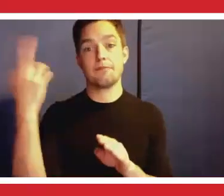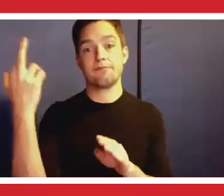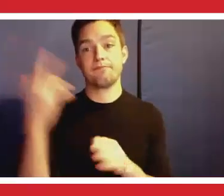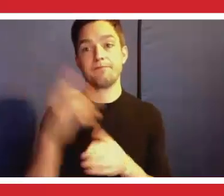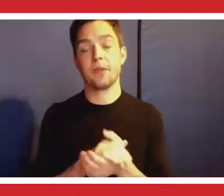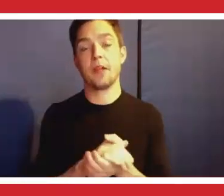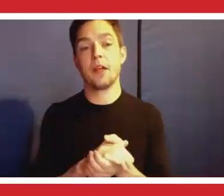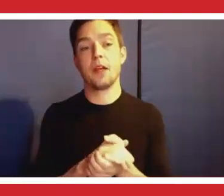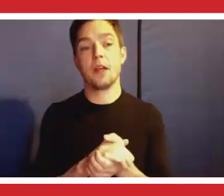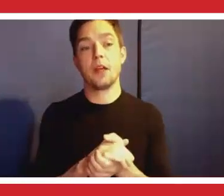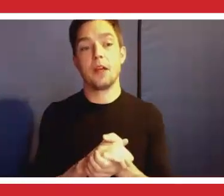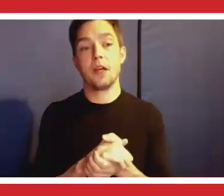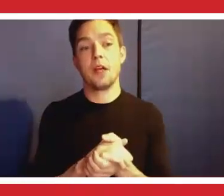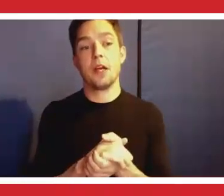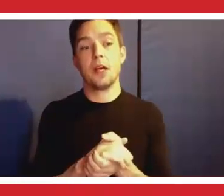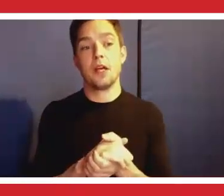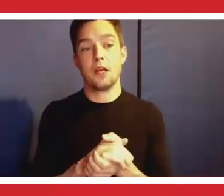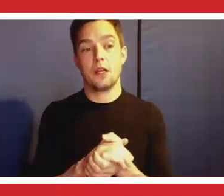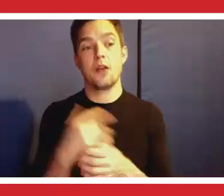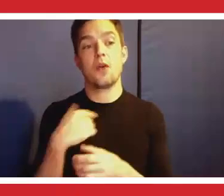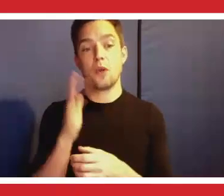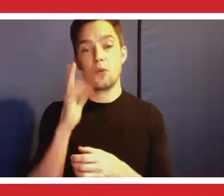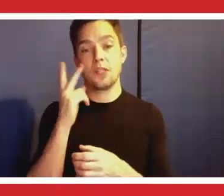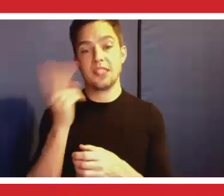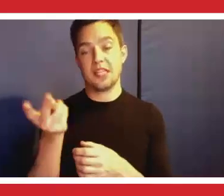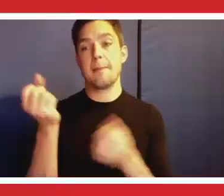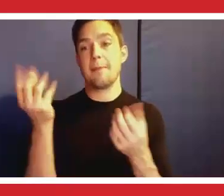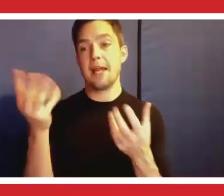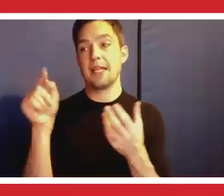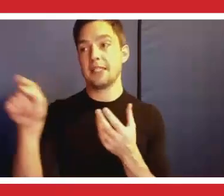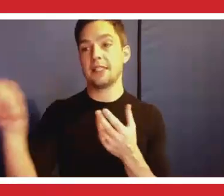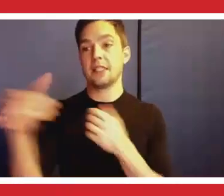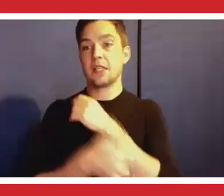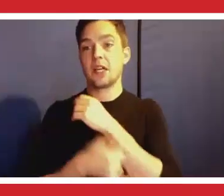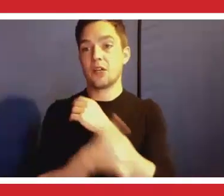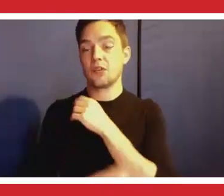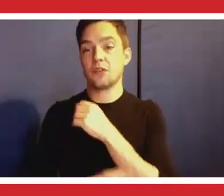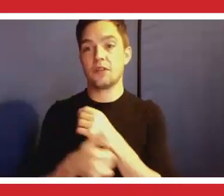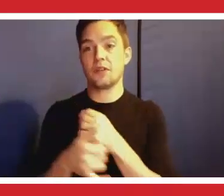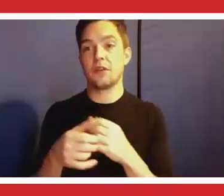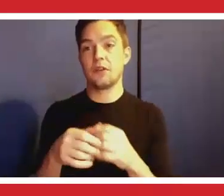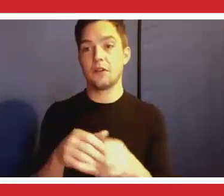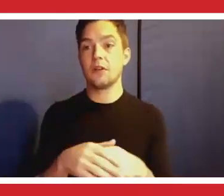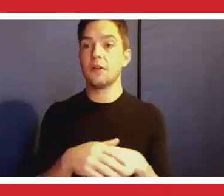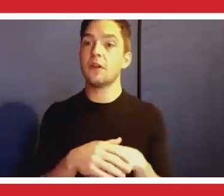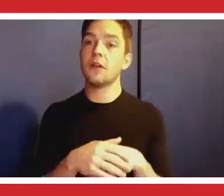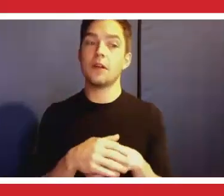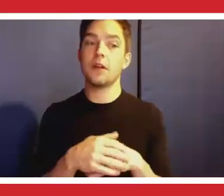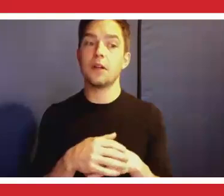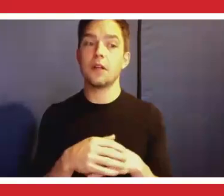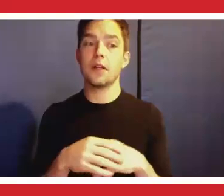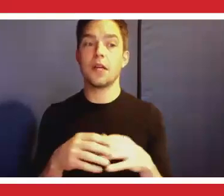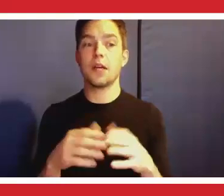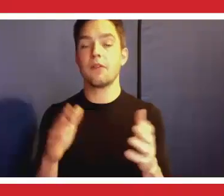will see that many countries from LDC, so least developed countries